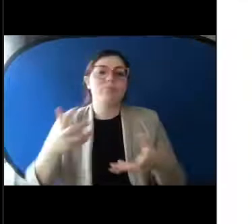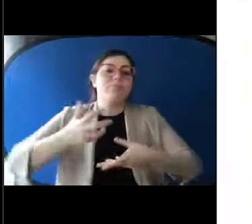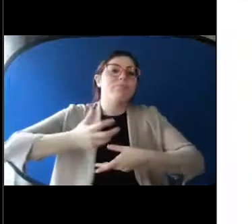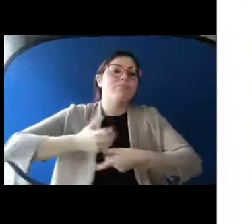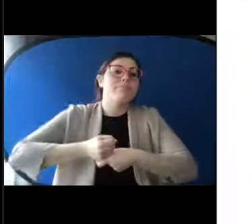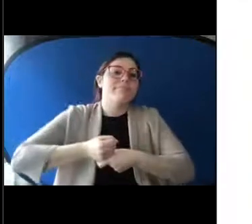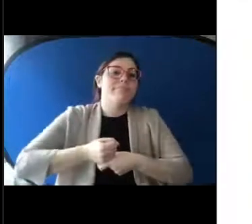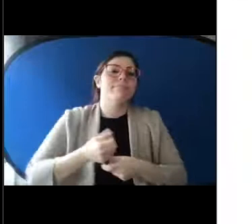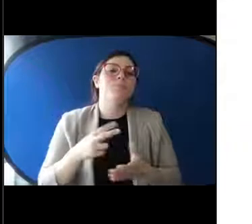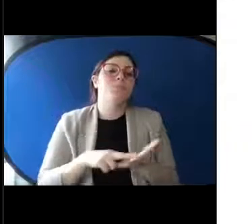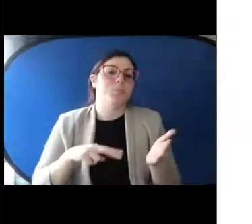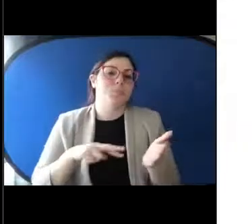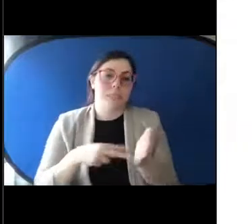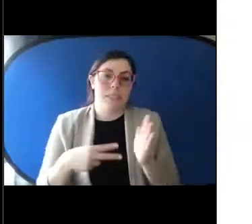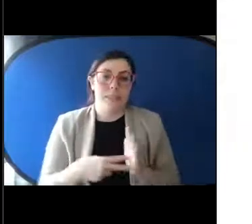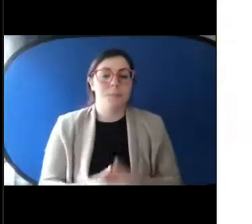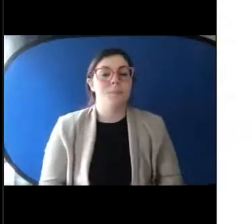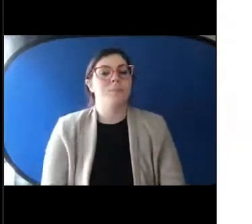go to the next slide,